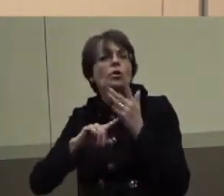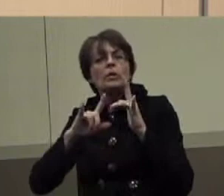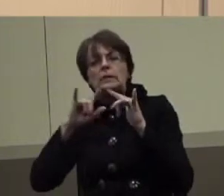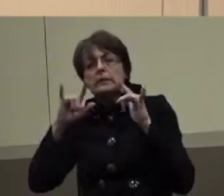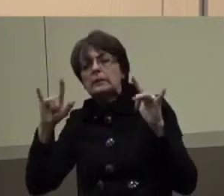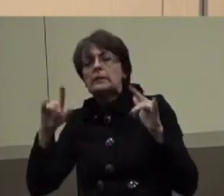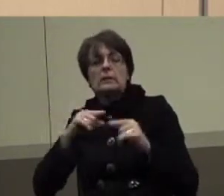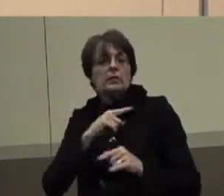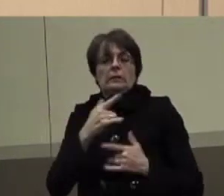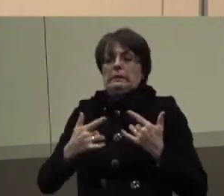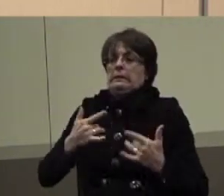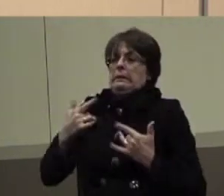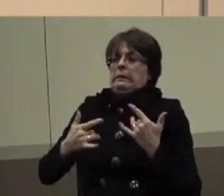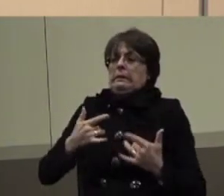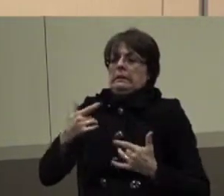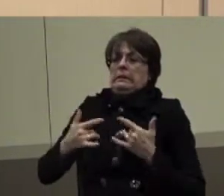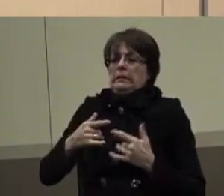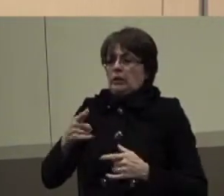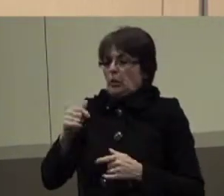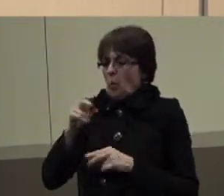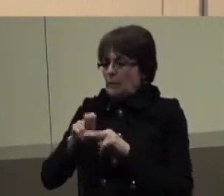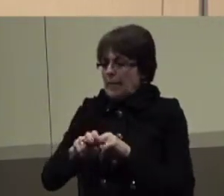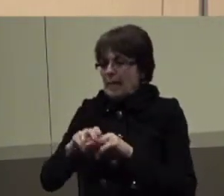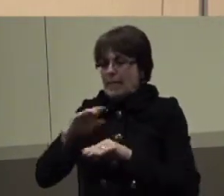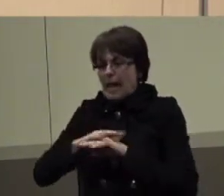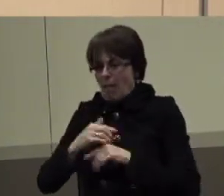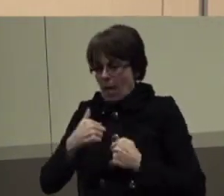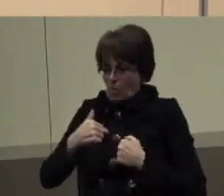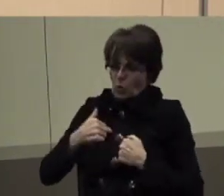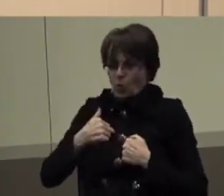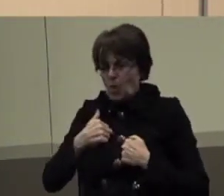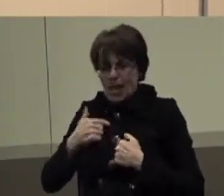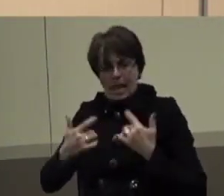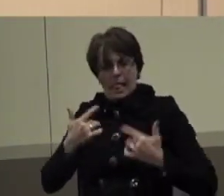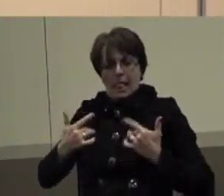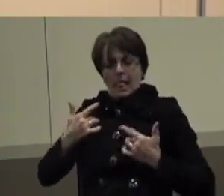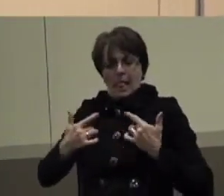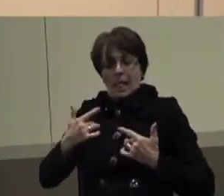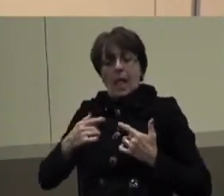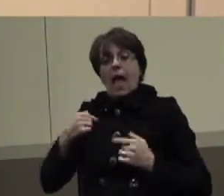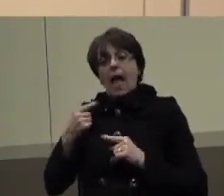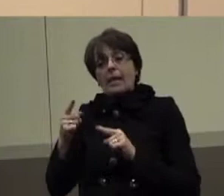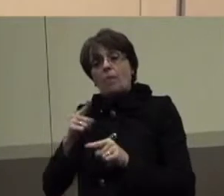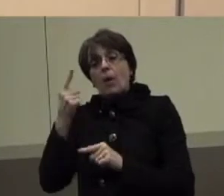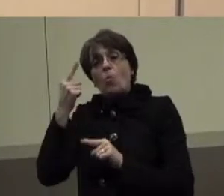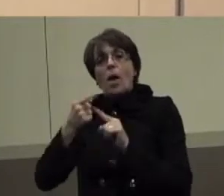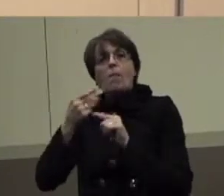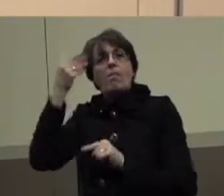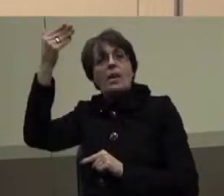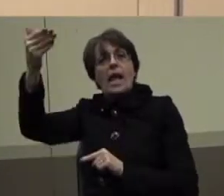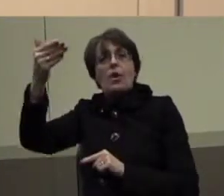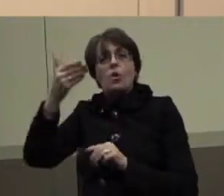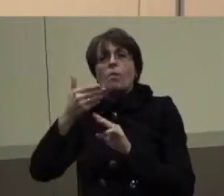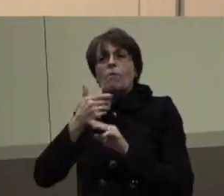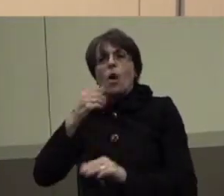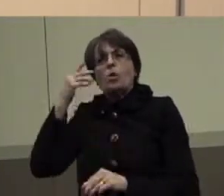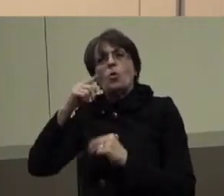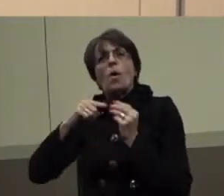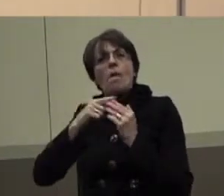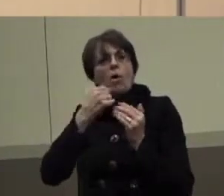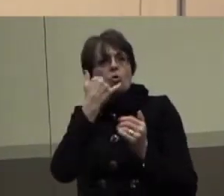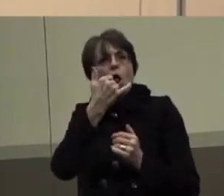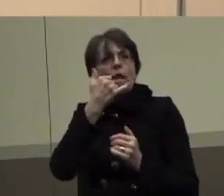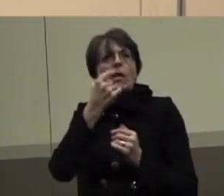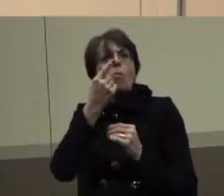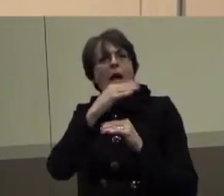She's like, oh my gosh, she won't ever sit at the table. I'm going to do this. I come back a month later, And this was before I knew about calling